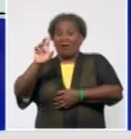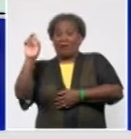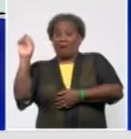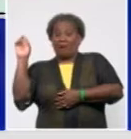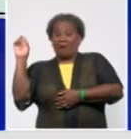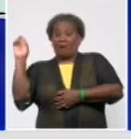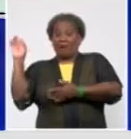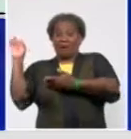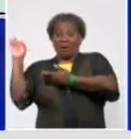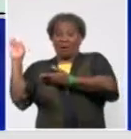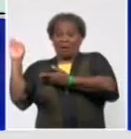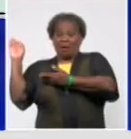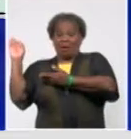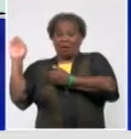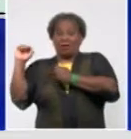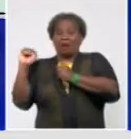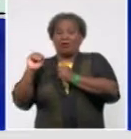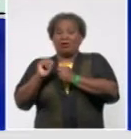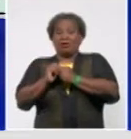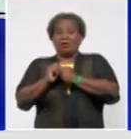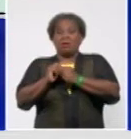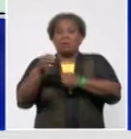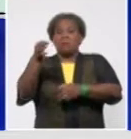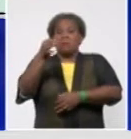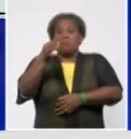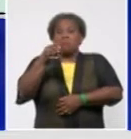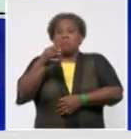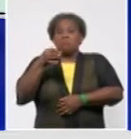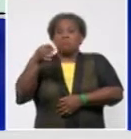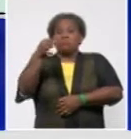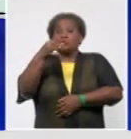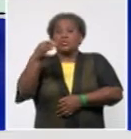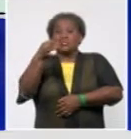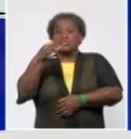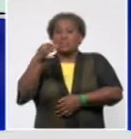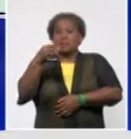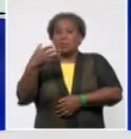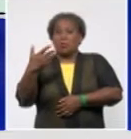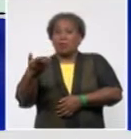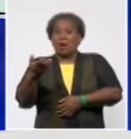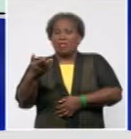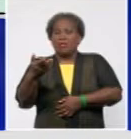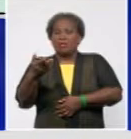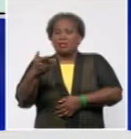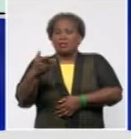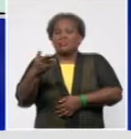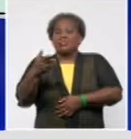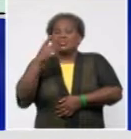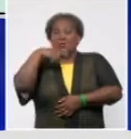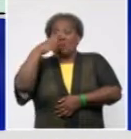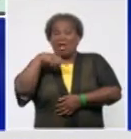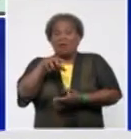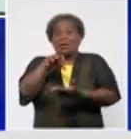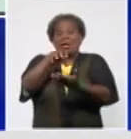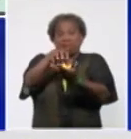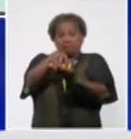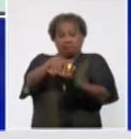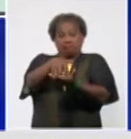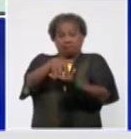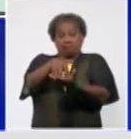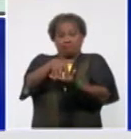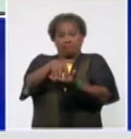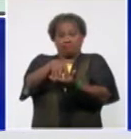same name, another in Luaces Hospital, in Majagua, and Morón. The darkest